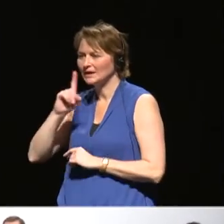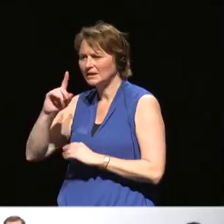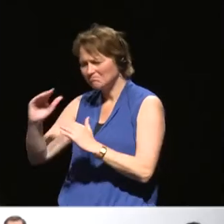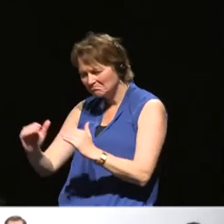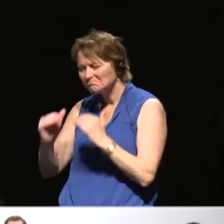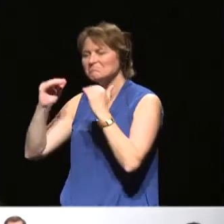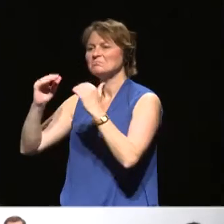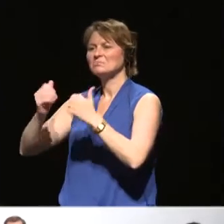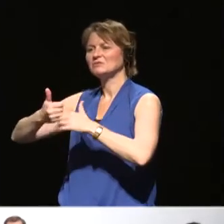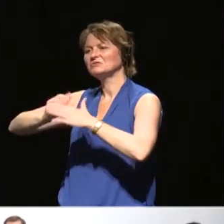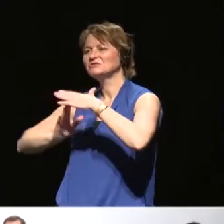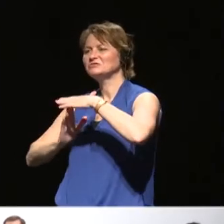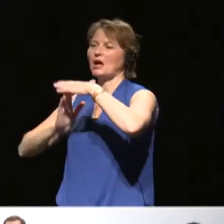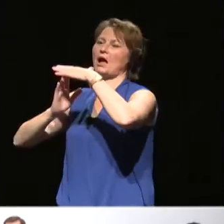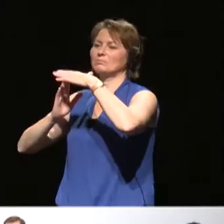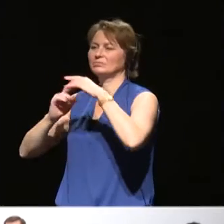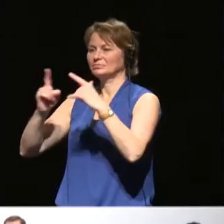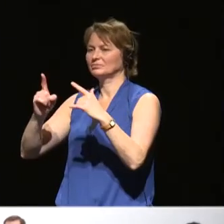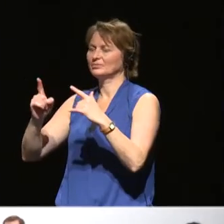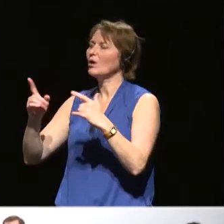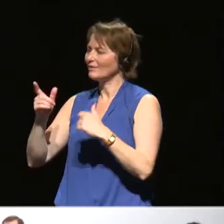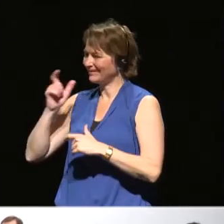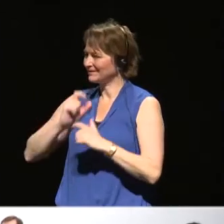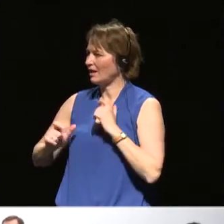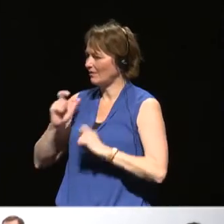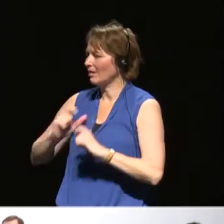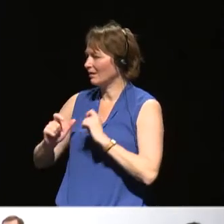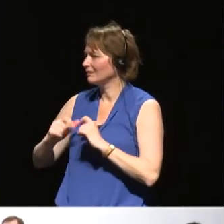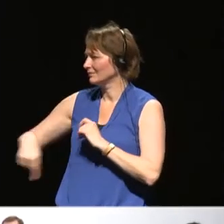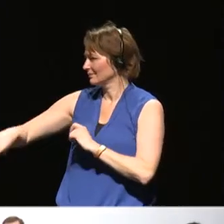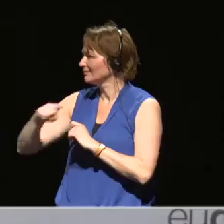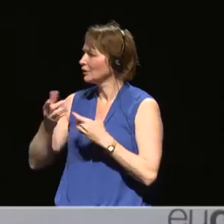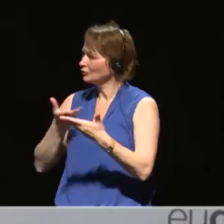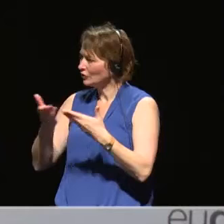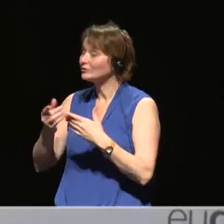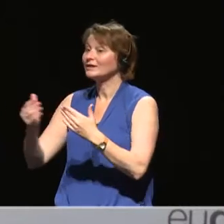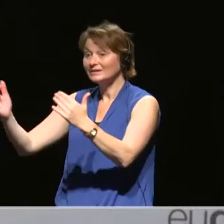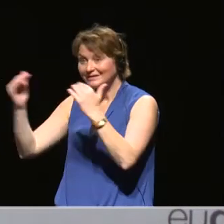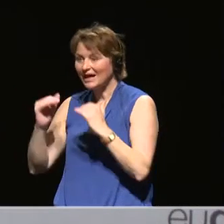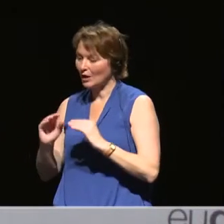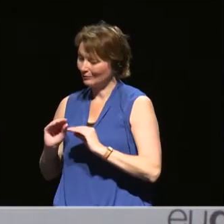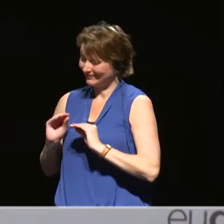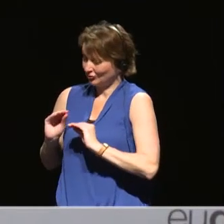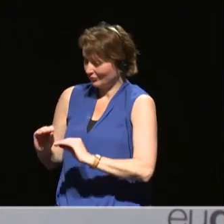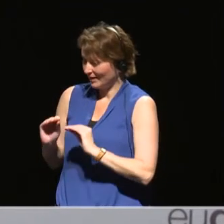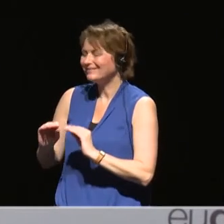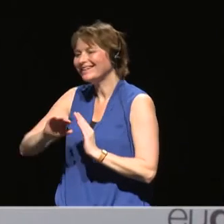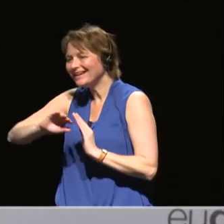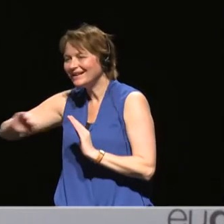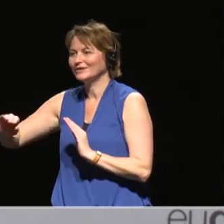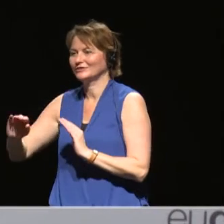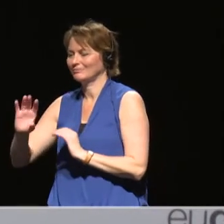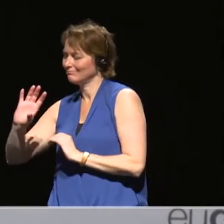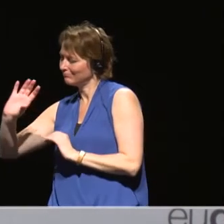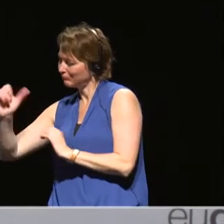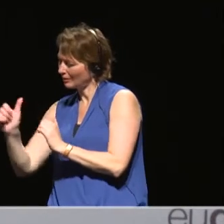service. Now we modify it into the creating, so to say, giving the training for the elite of Eastern Partnership countries. And